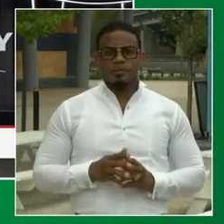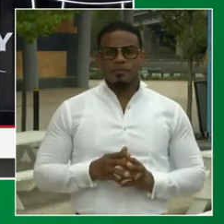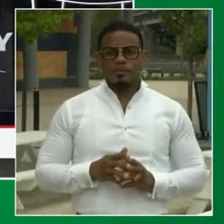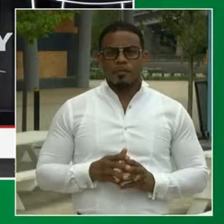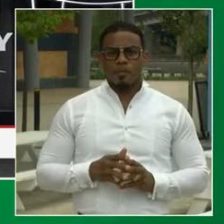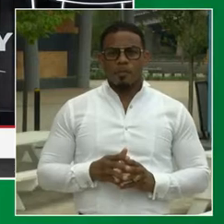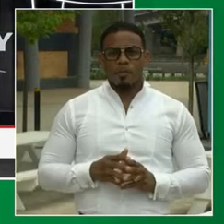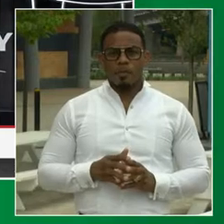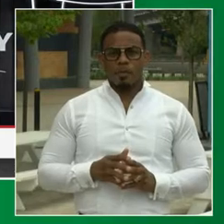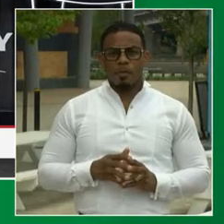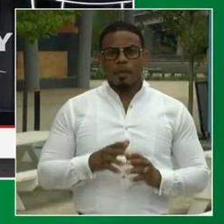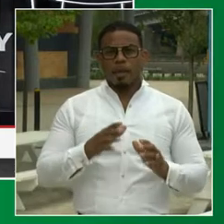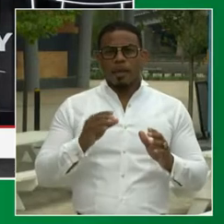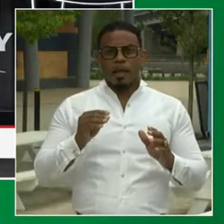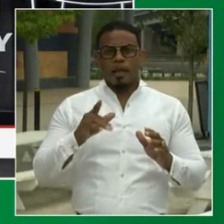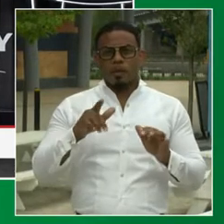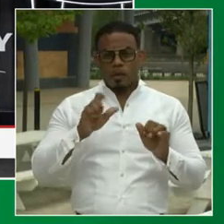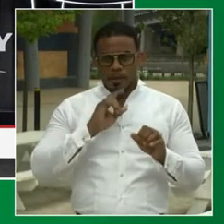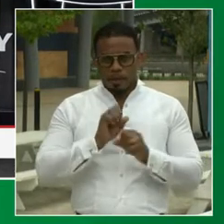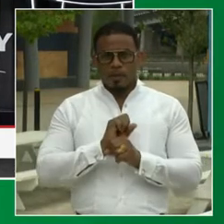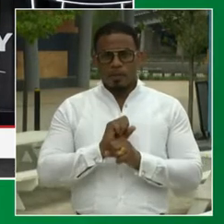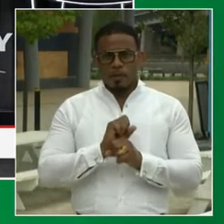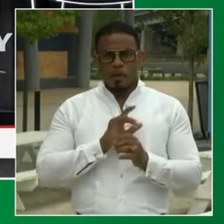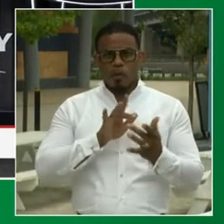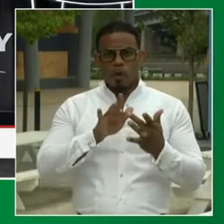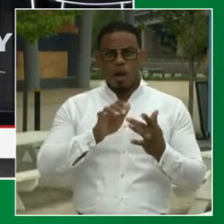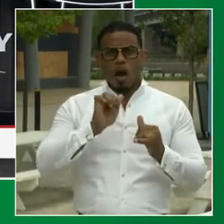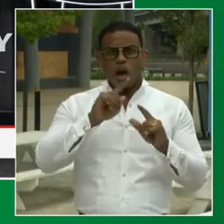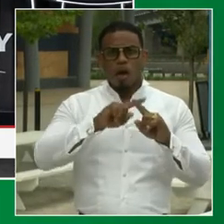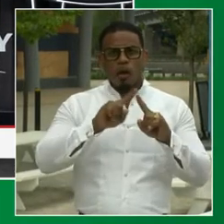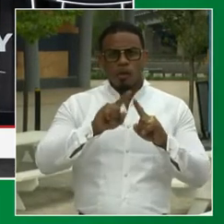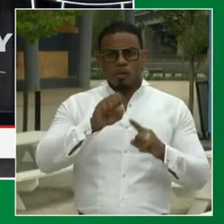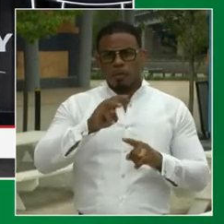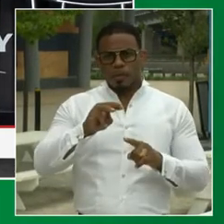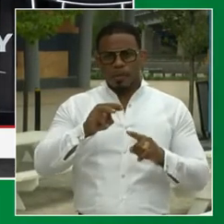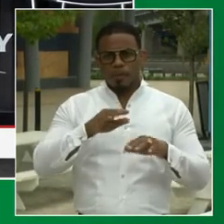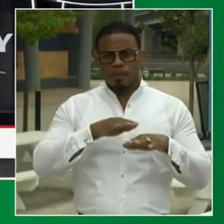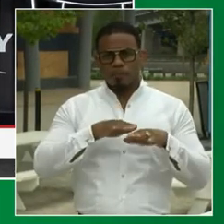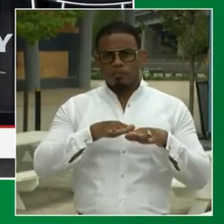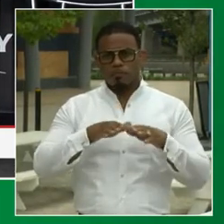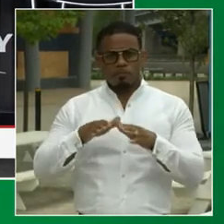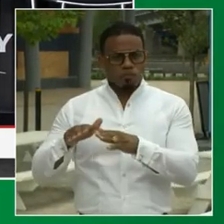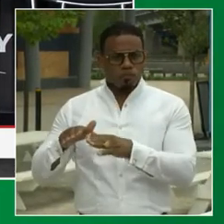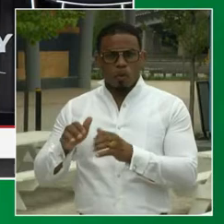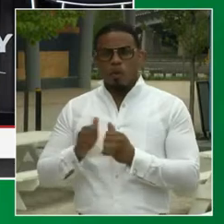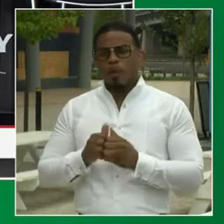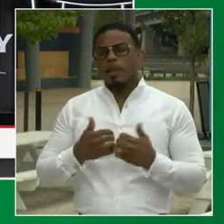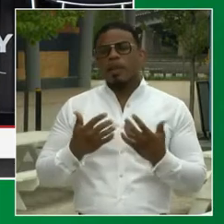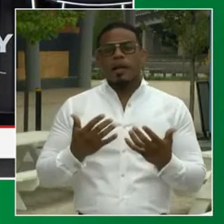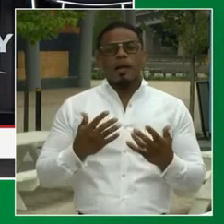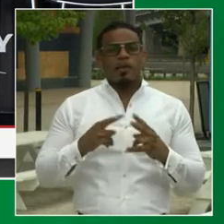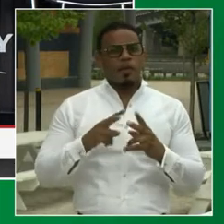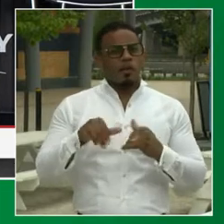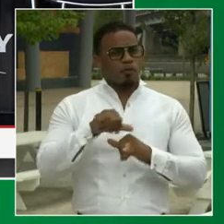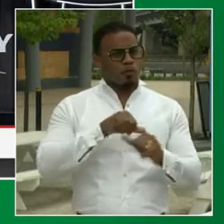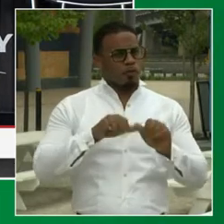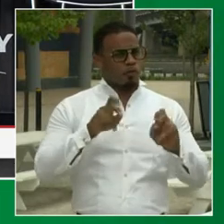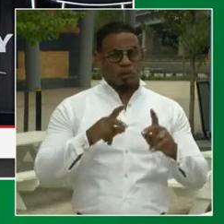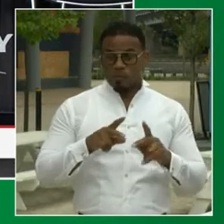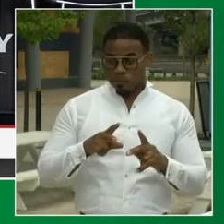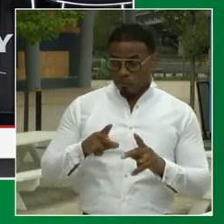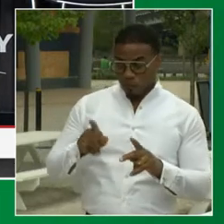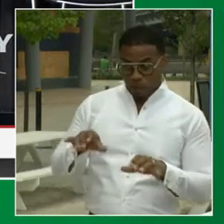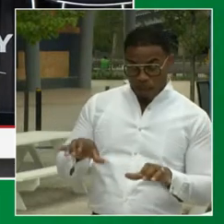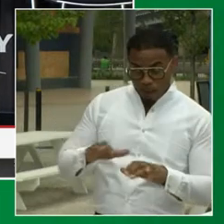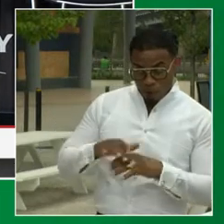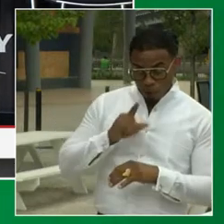IANEYECAN. And you can definitely reach out on all social media platforms. We're very social. Would you say you're